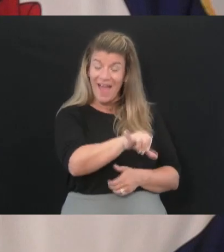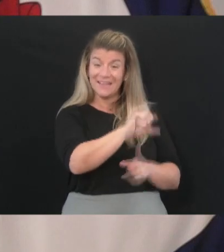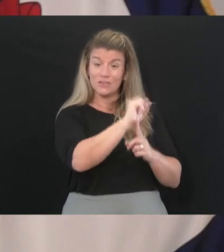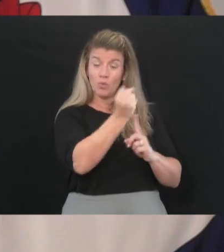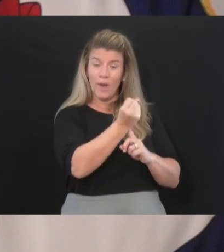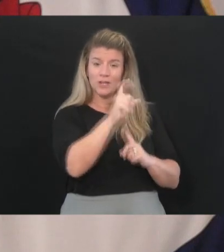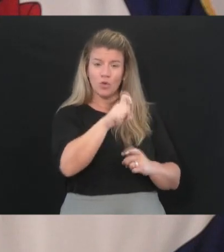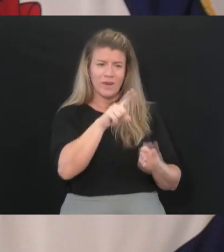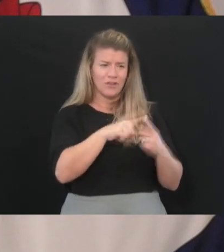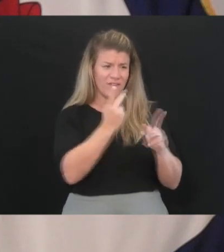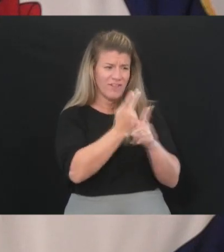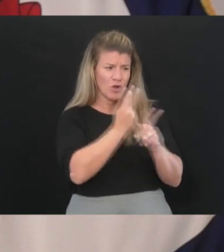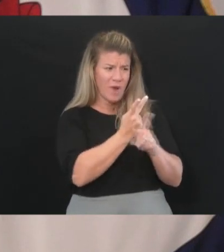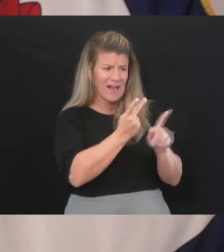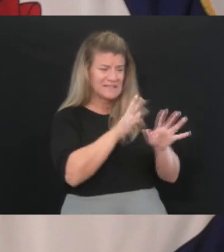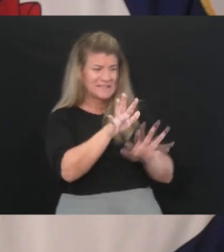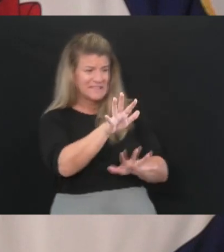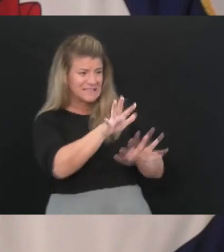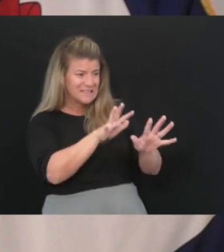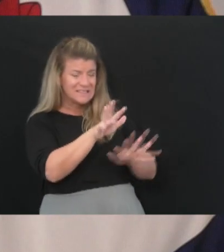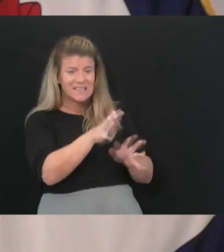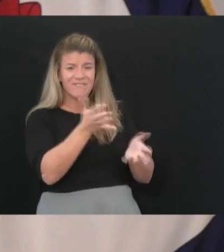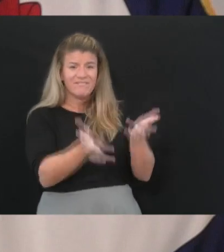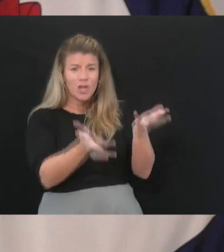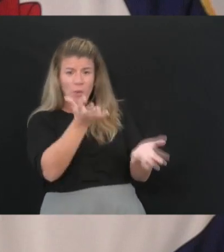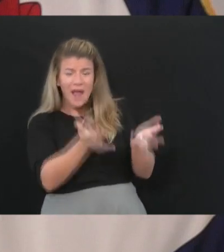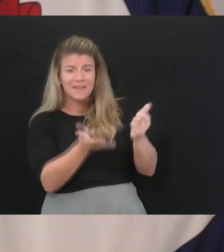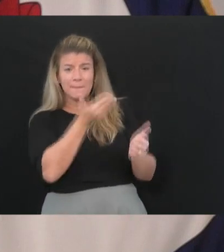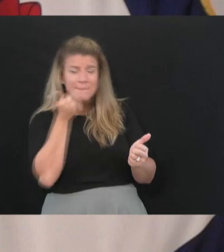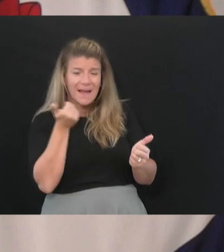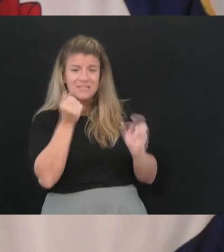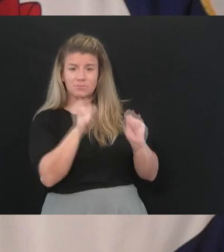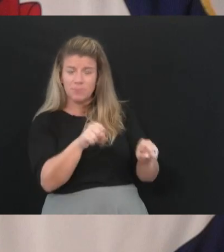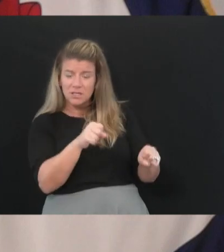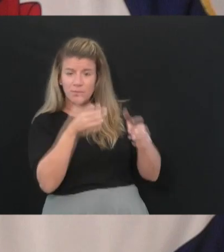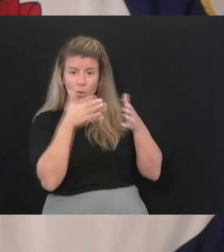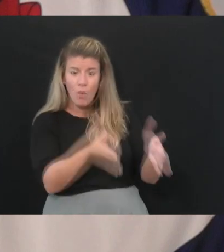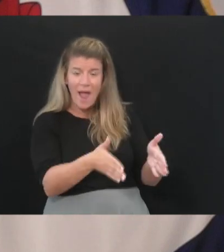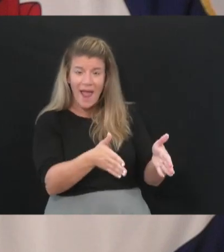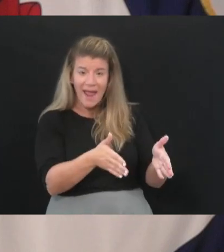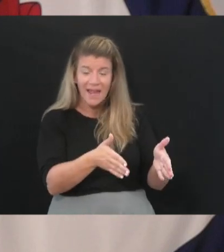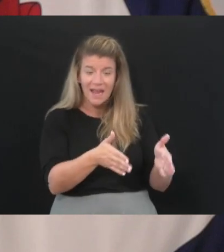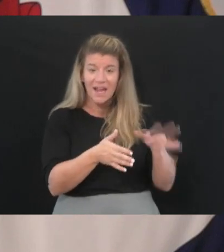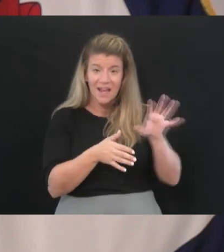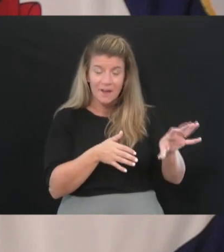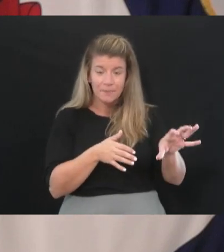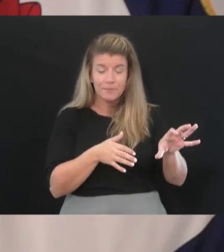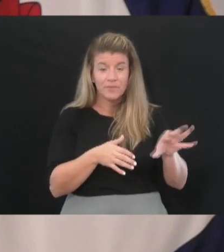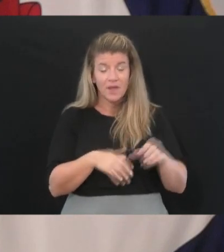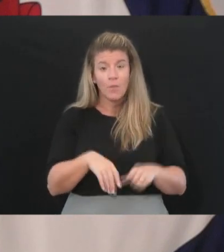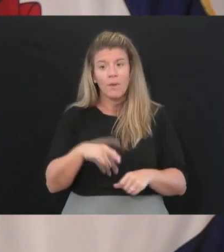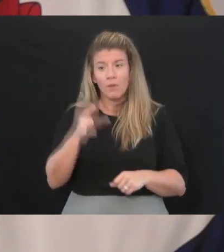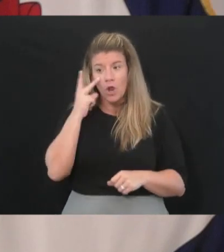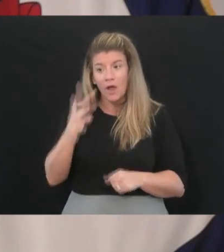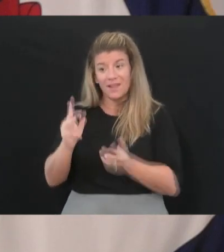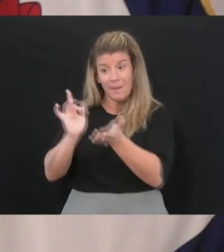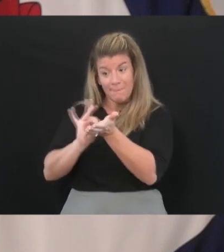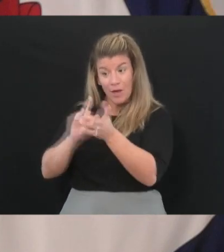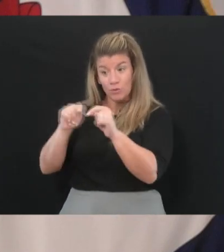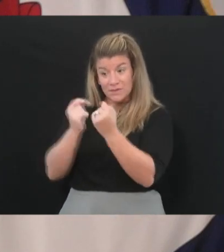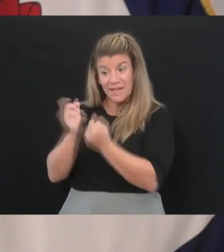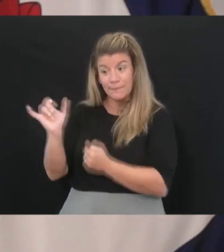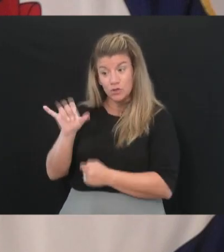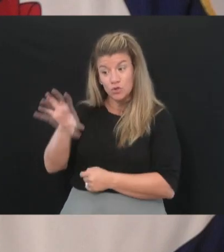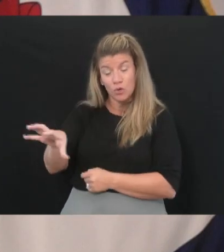really, I guess, on the education community, really, than our medical experts. But at the same time, we're relying